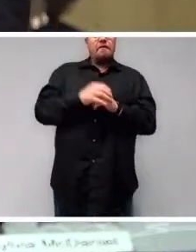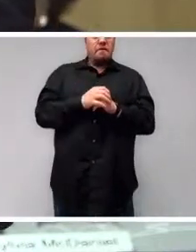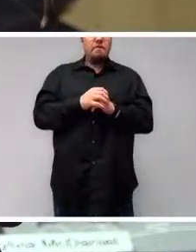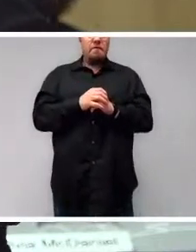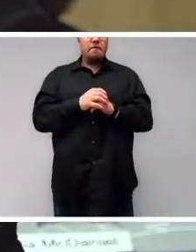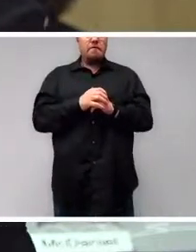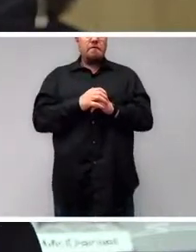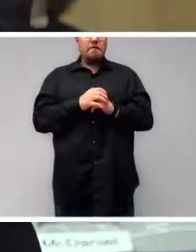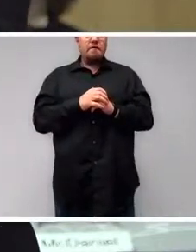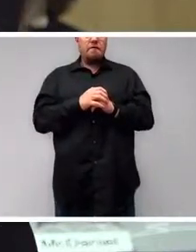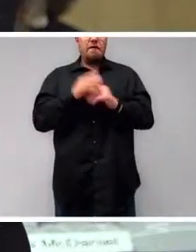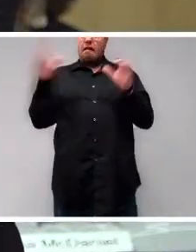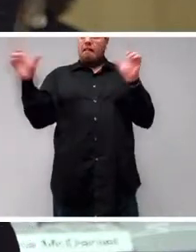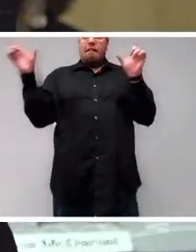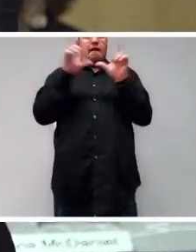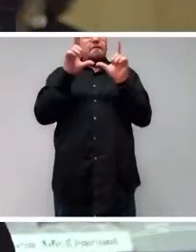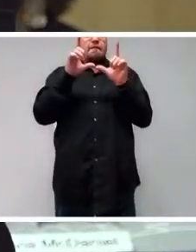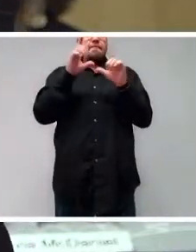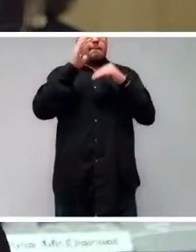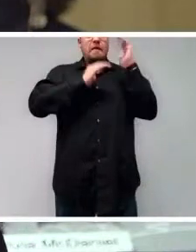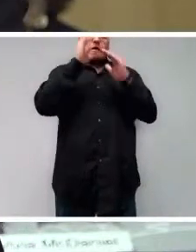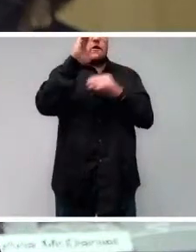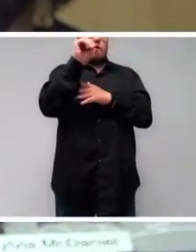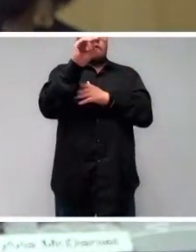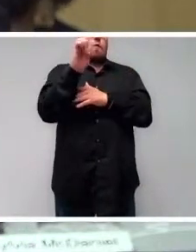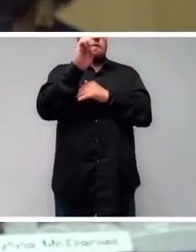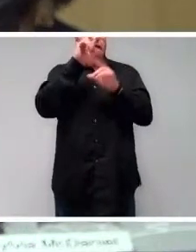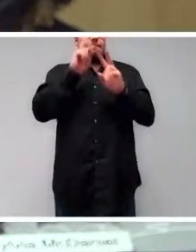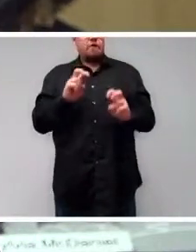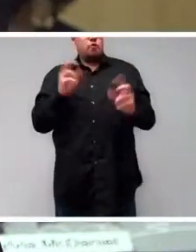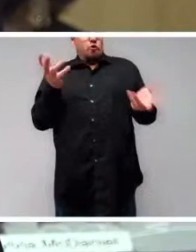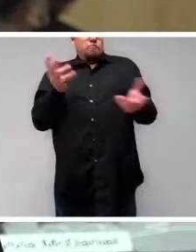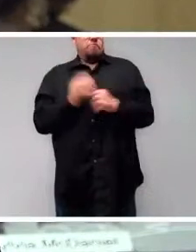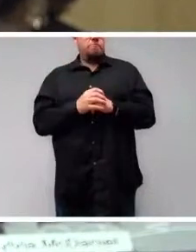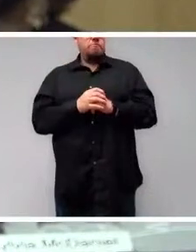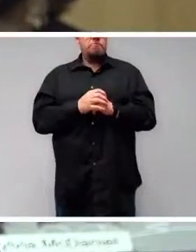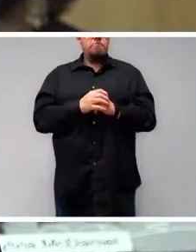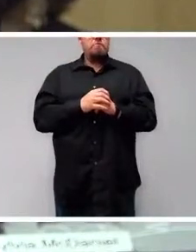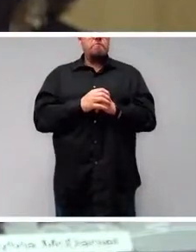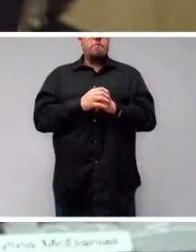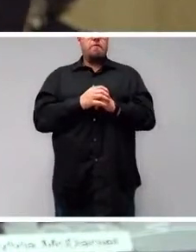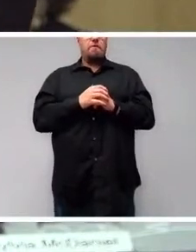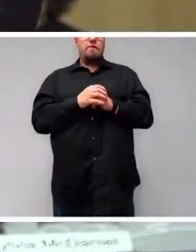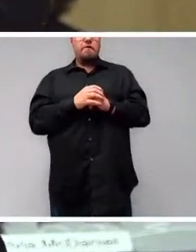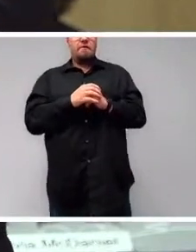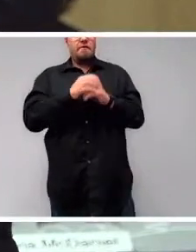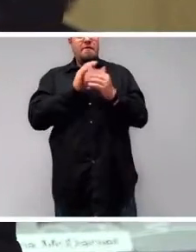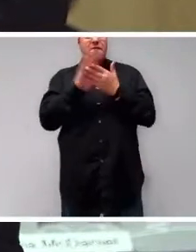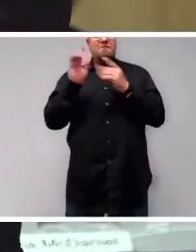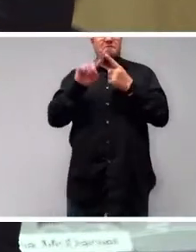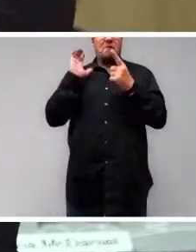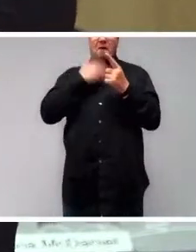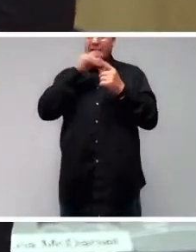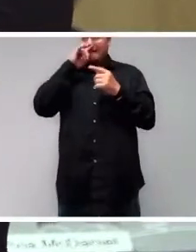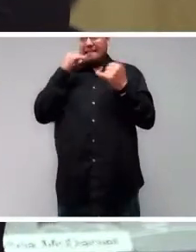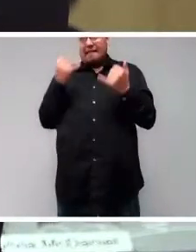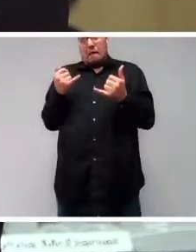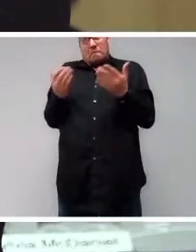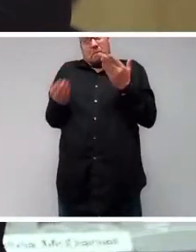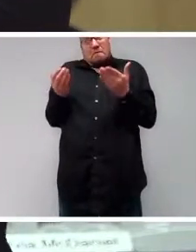as a licensed building code inspector. I'm really nice to our kids now in case I need to borrow some money later.